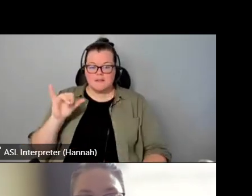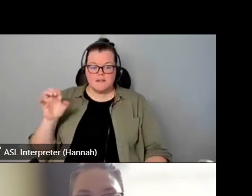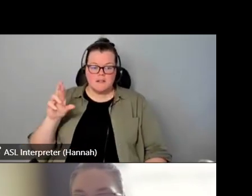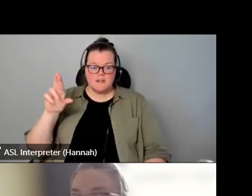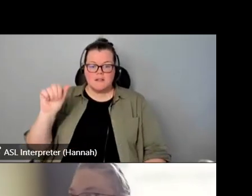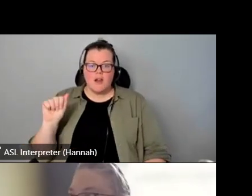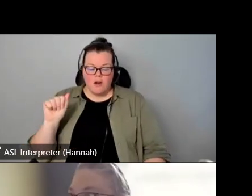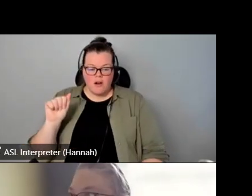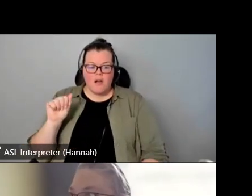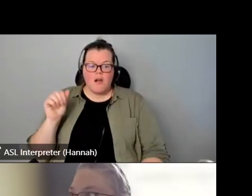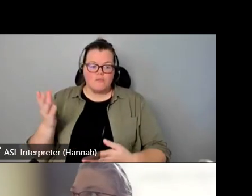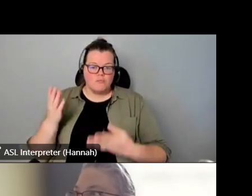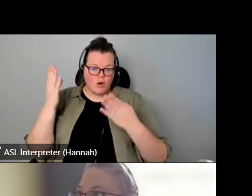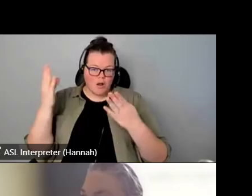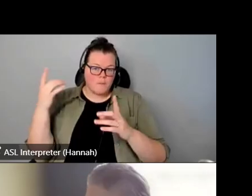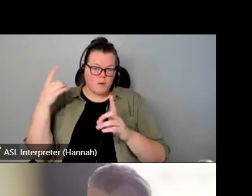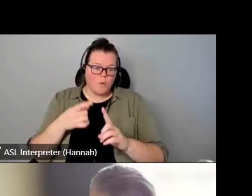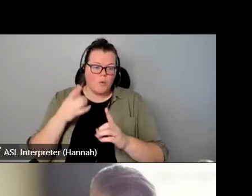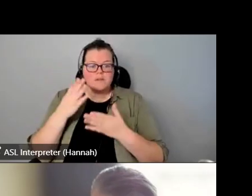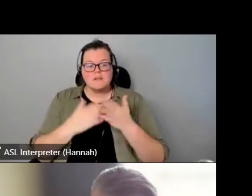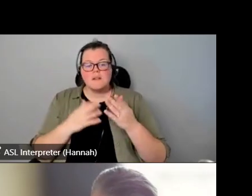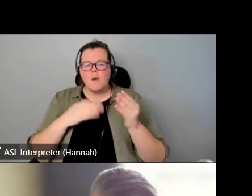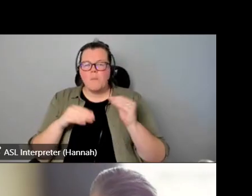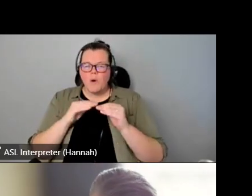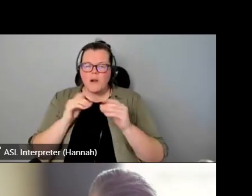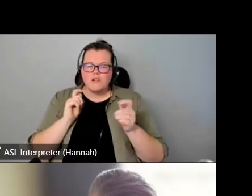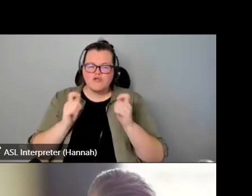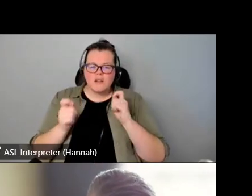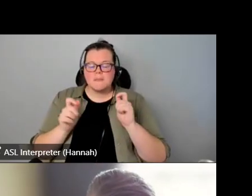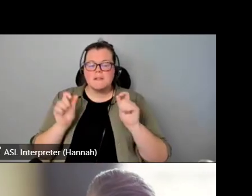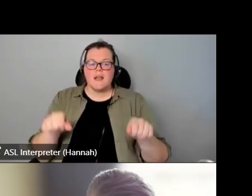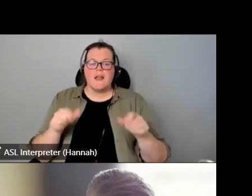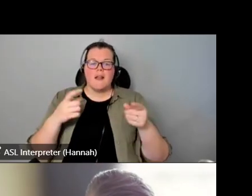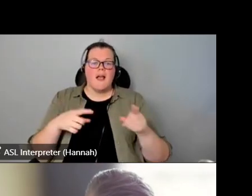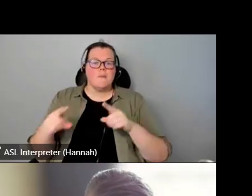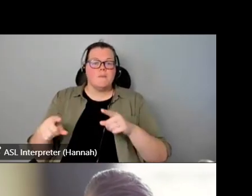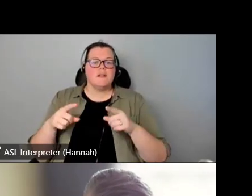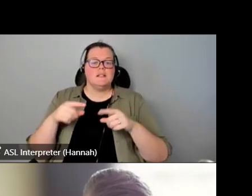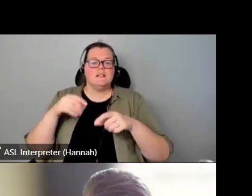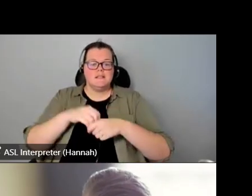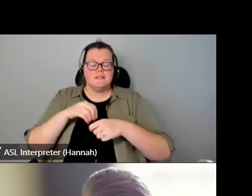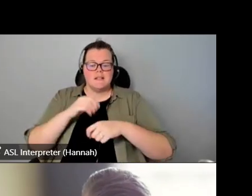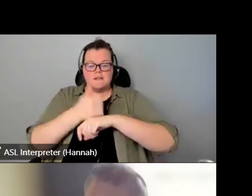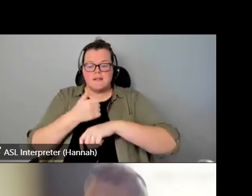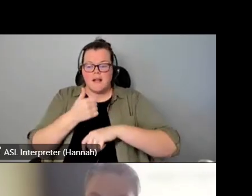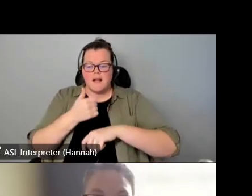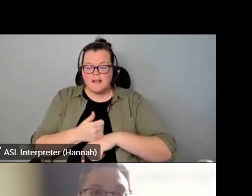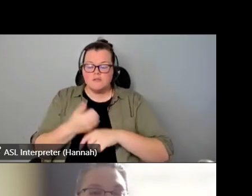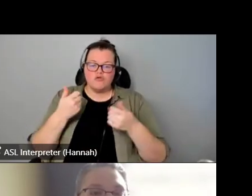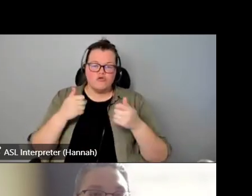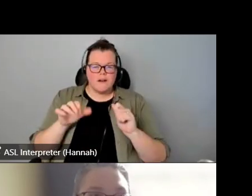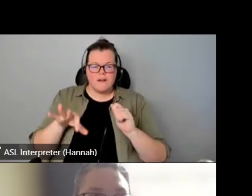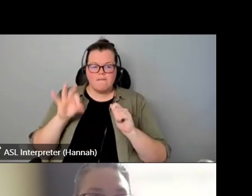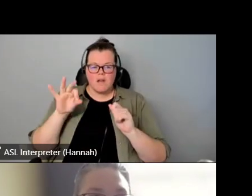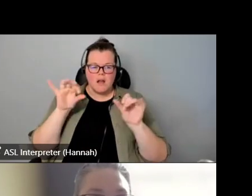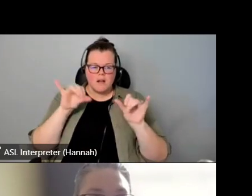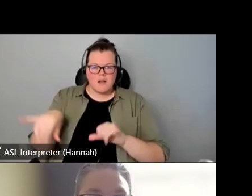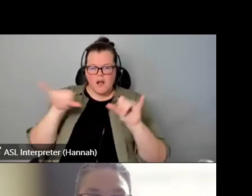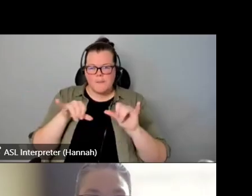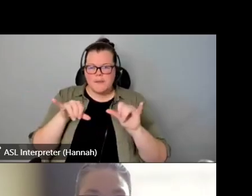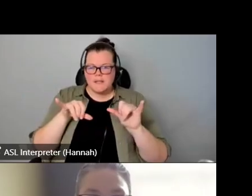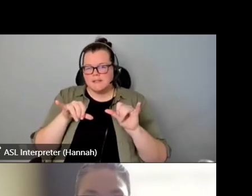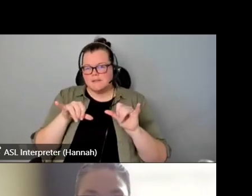there's some more adjusting we can do within the settings to try to find a common ground so that people can find that